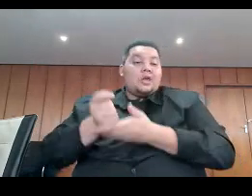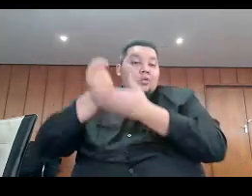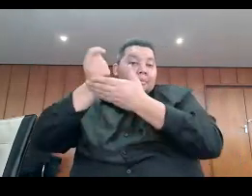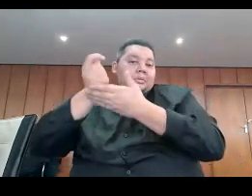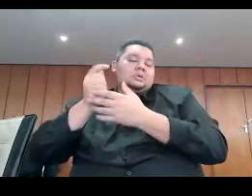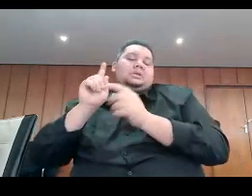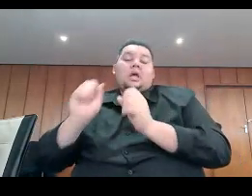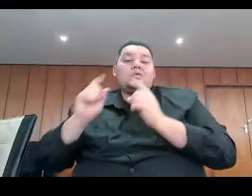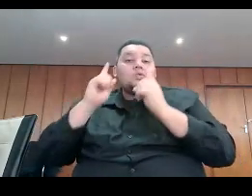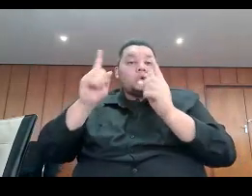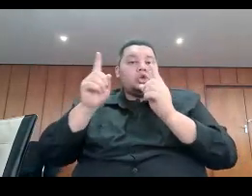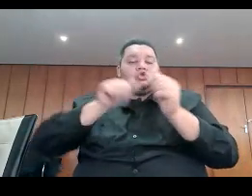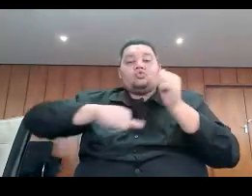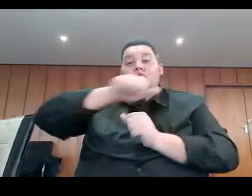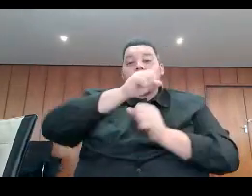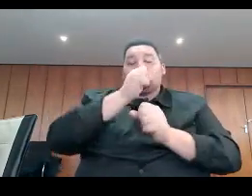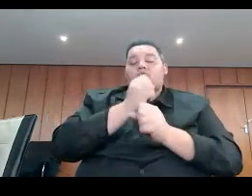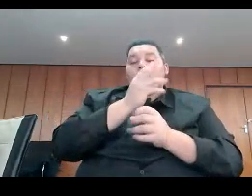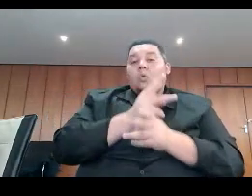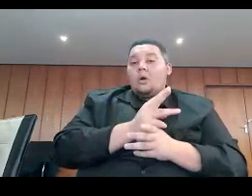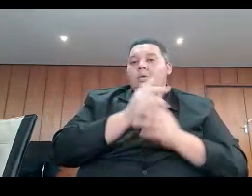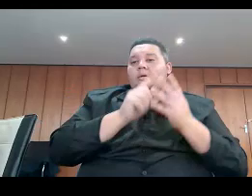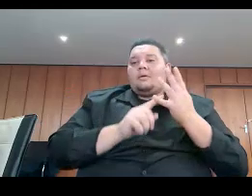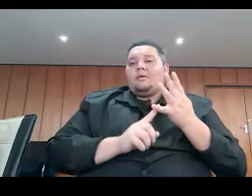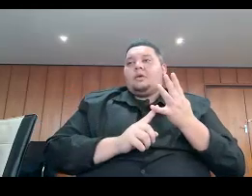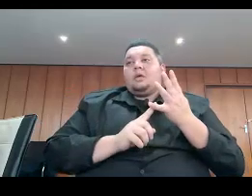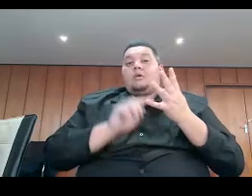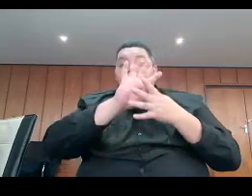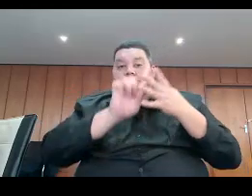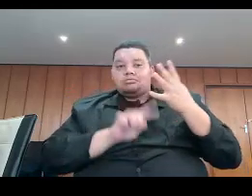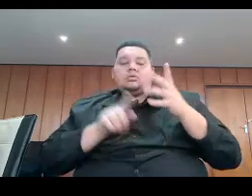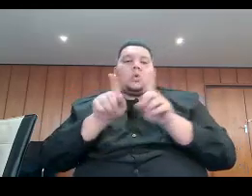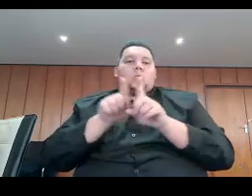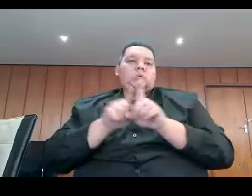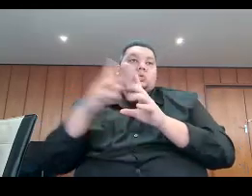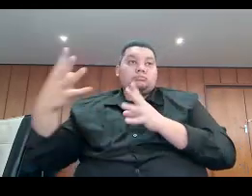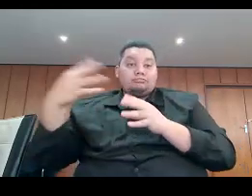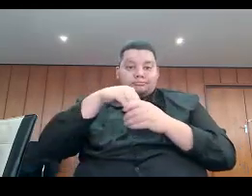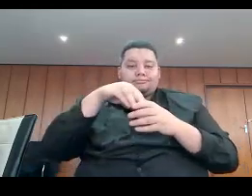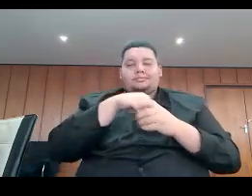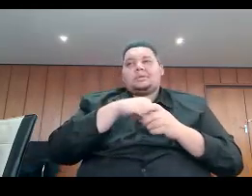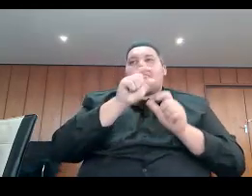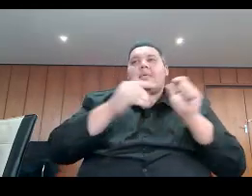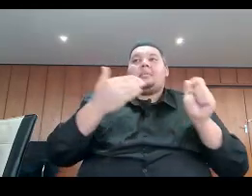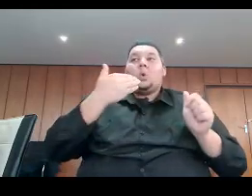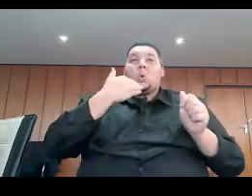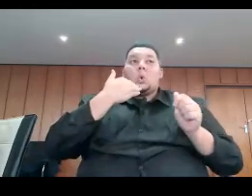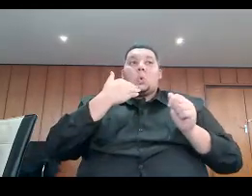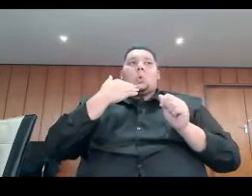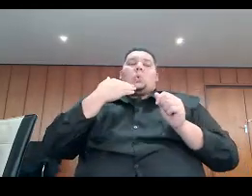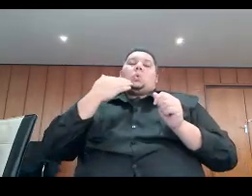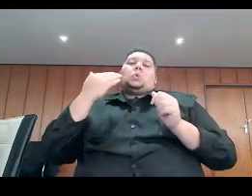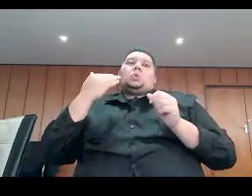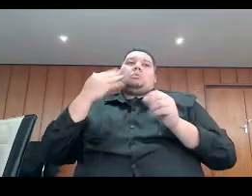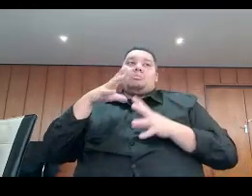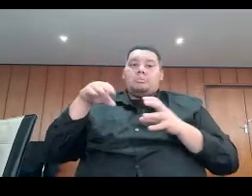charities, education, social workers were all among the people who became part of